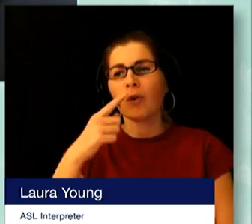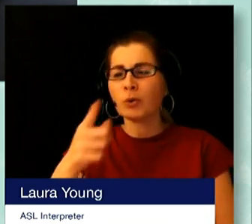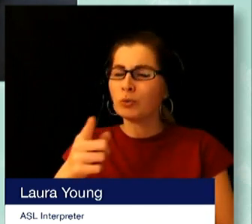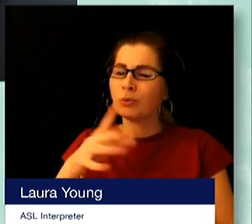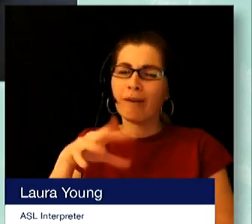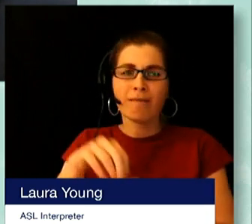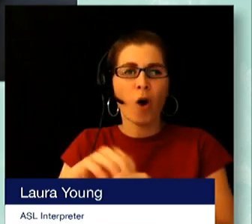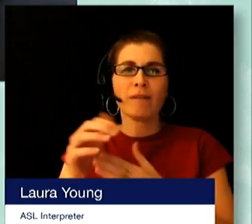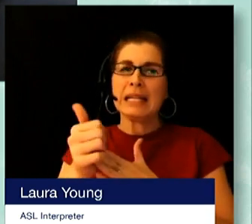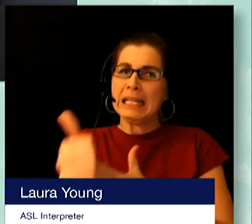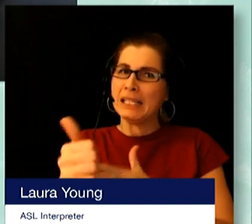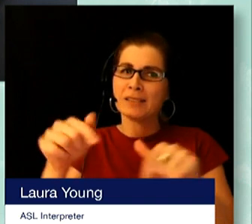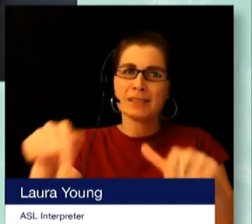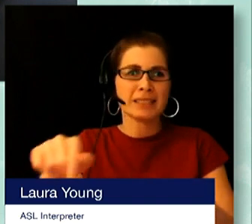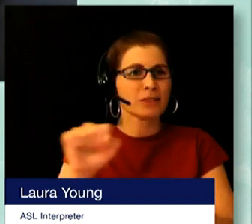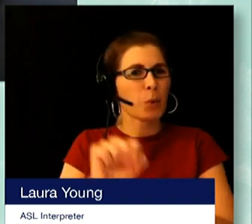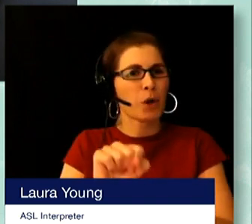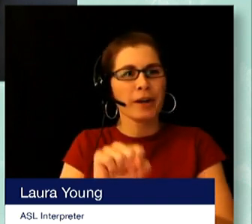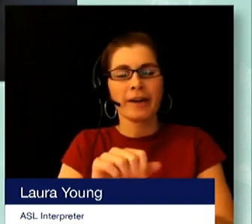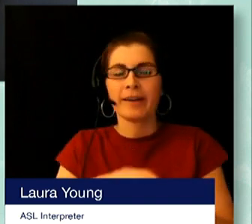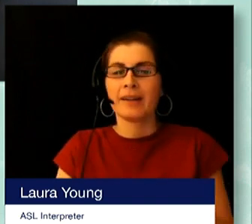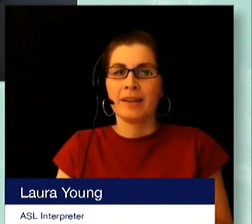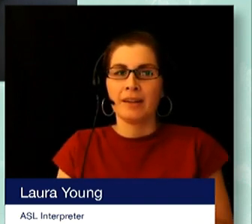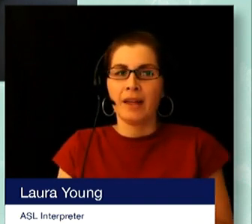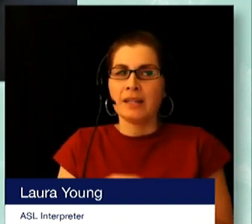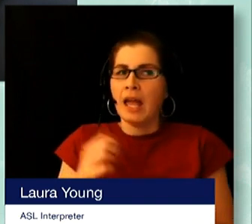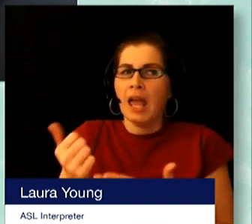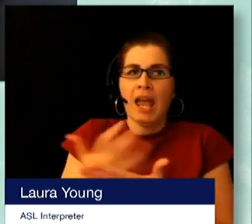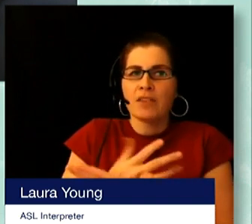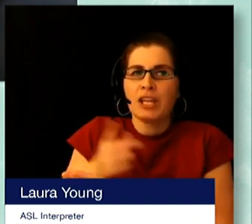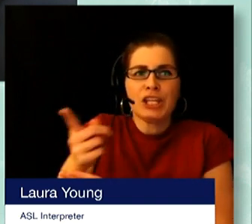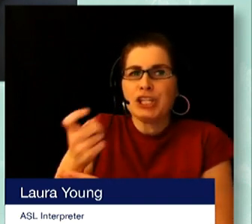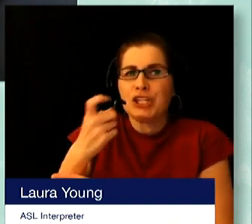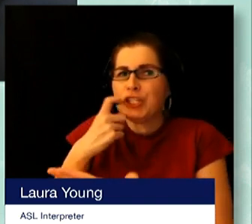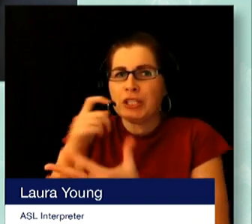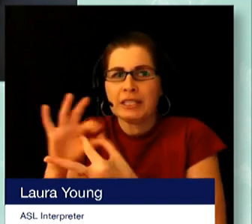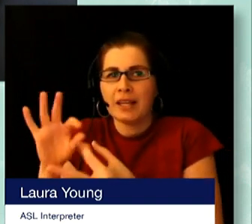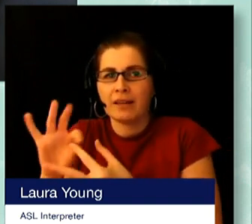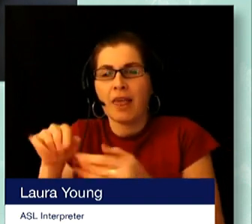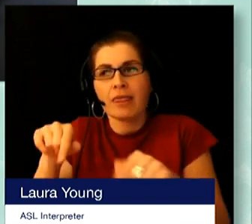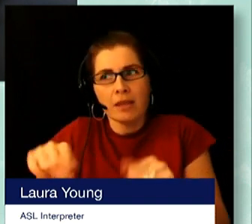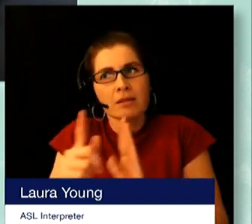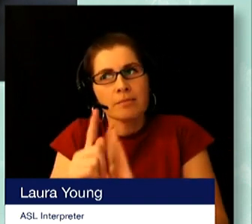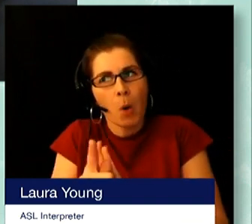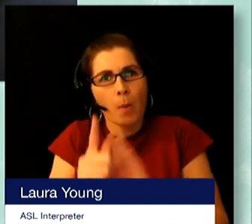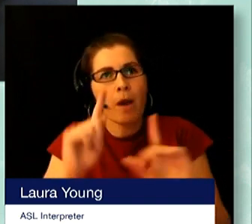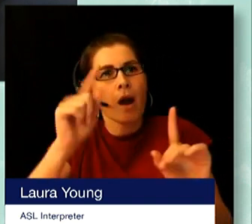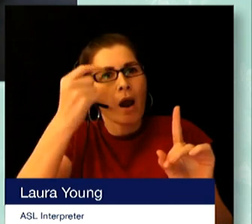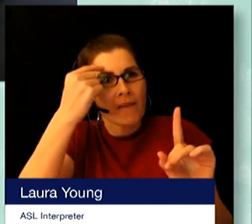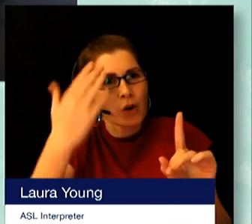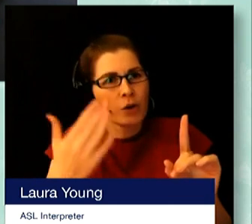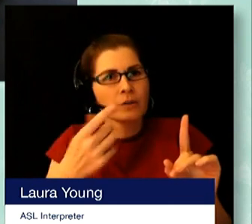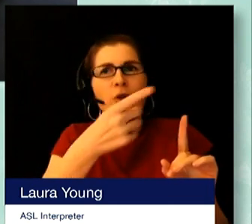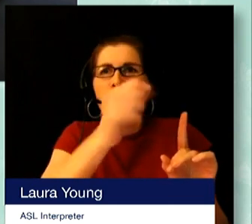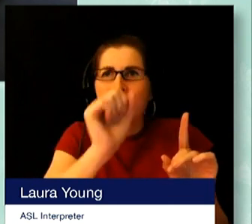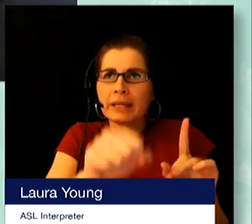work, and everything he said. This is an opportunity and a moment for governors to really act and to lead, and we are so honored